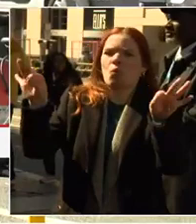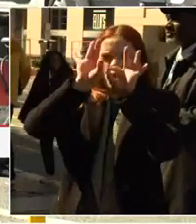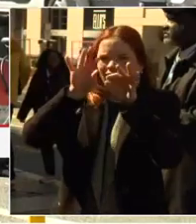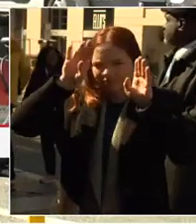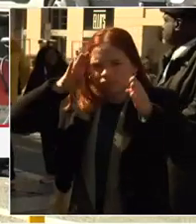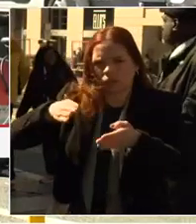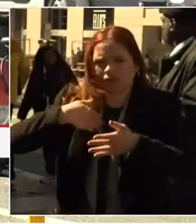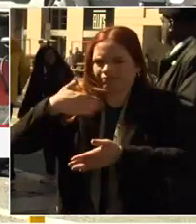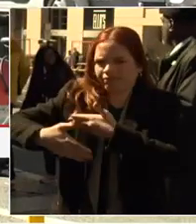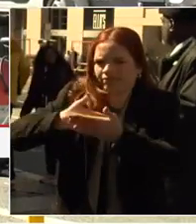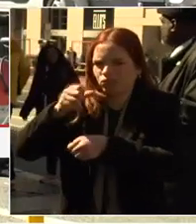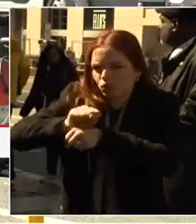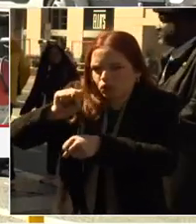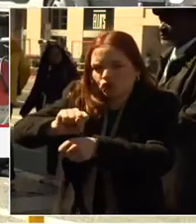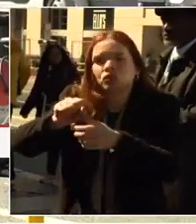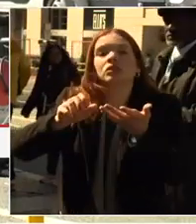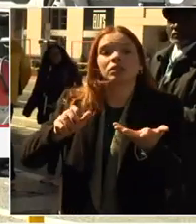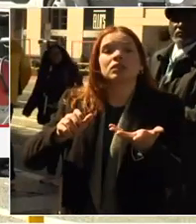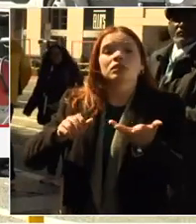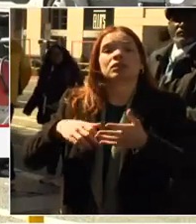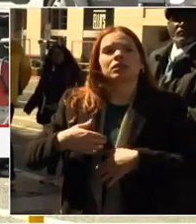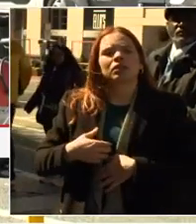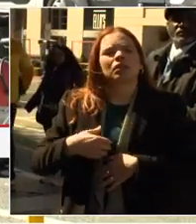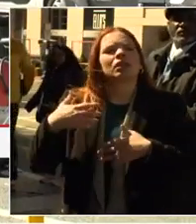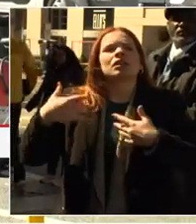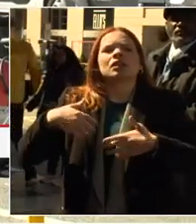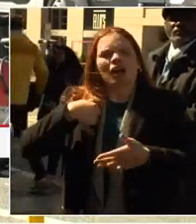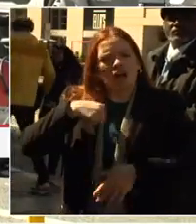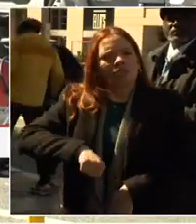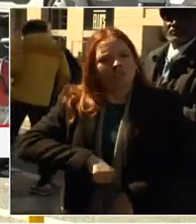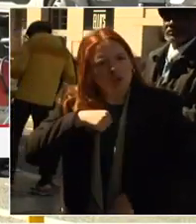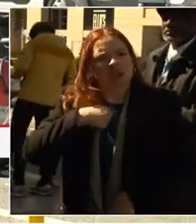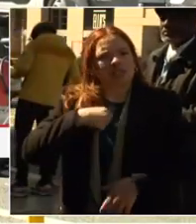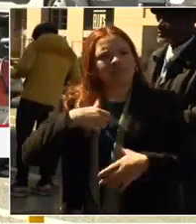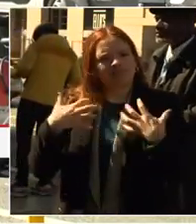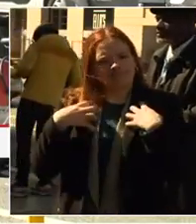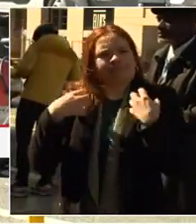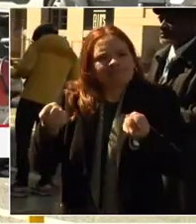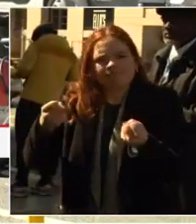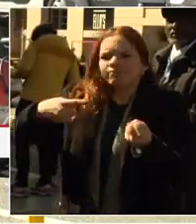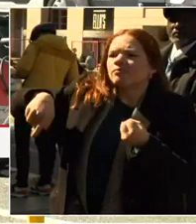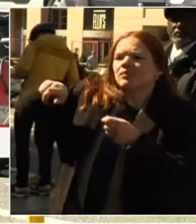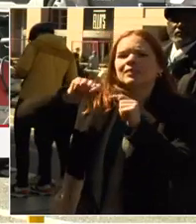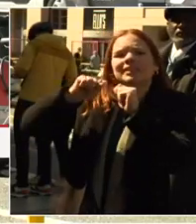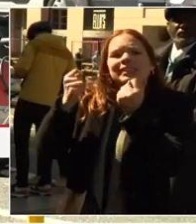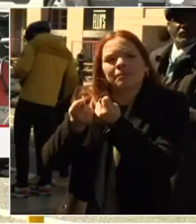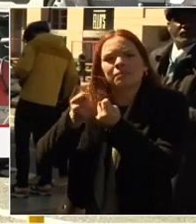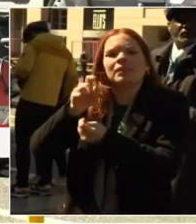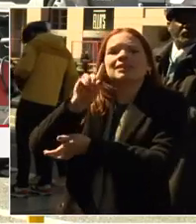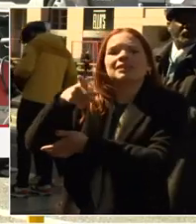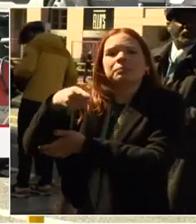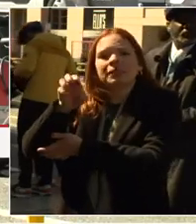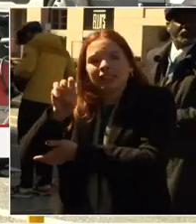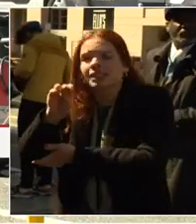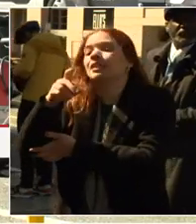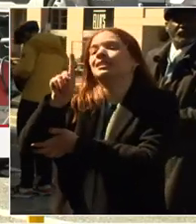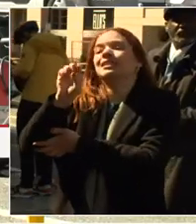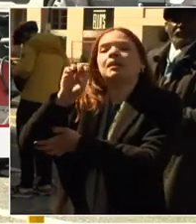just so much pride and confidence with my team at DMPED, and I want their focus to be on their